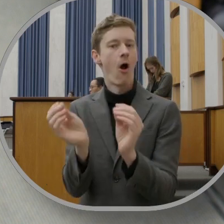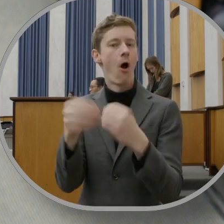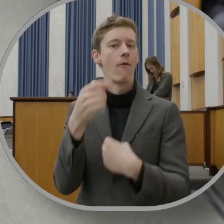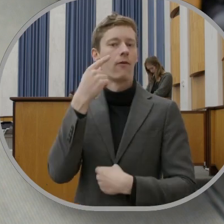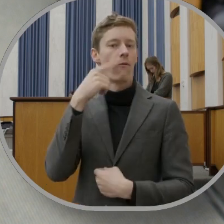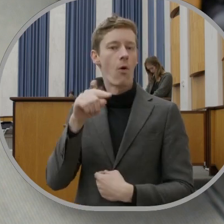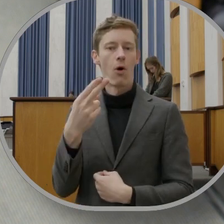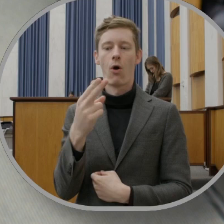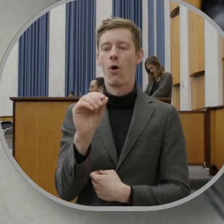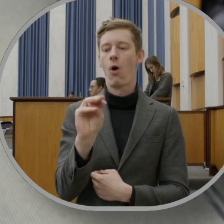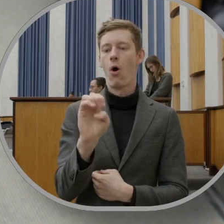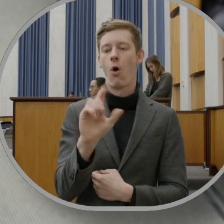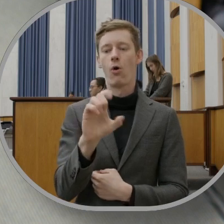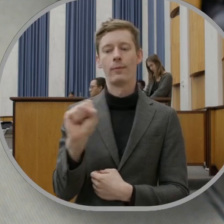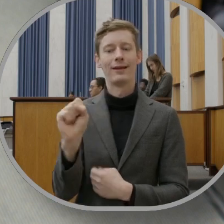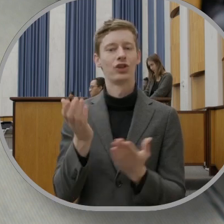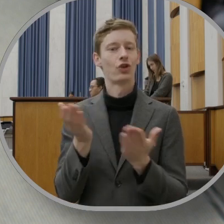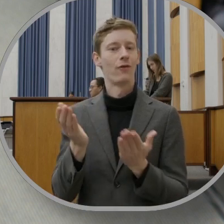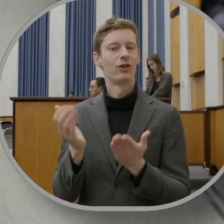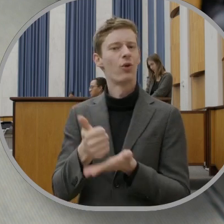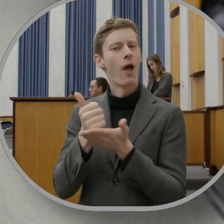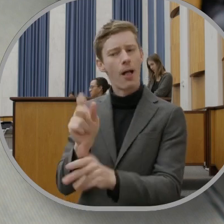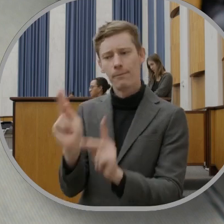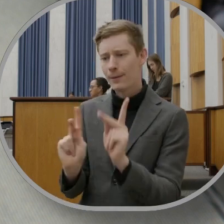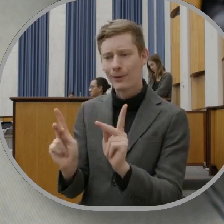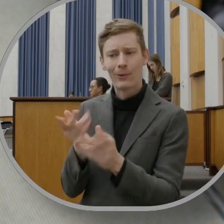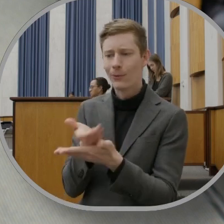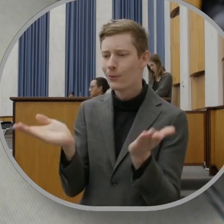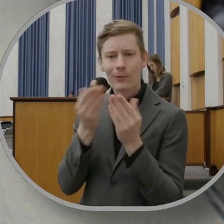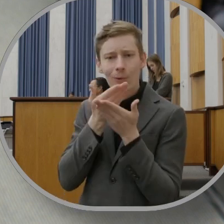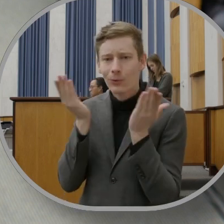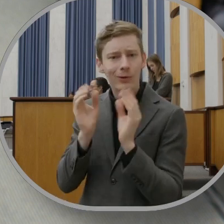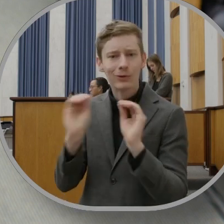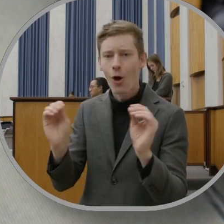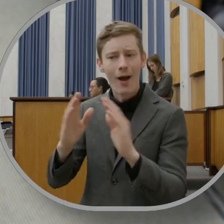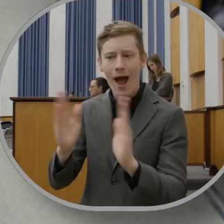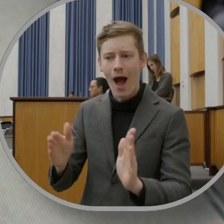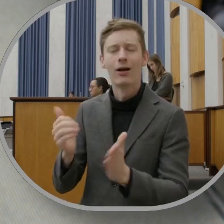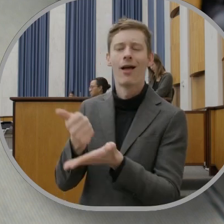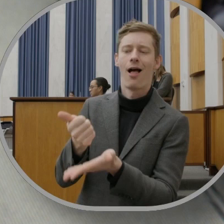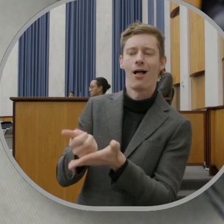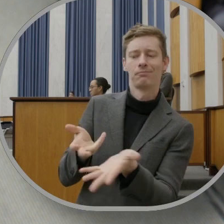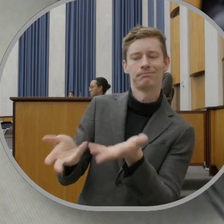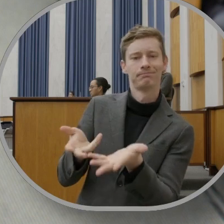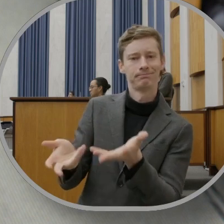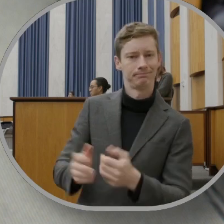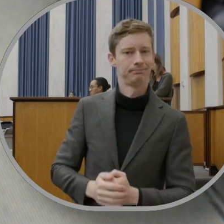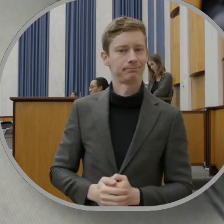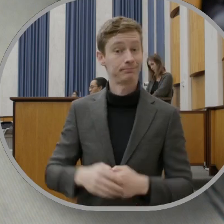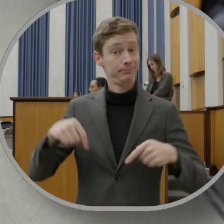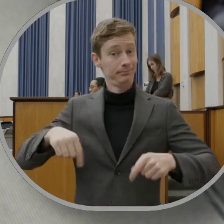our unhoused population. Overall, this new department creates a more